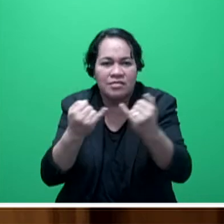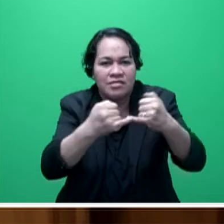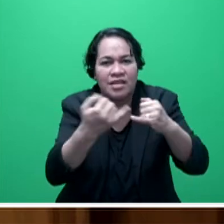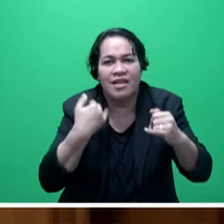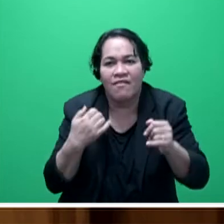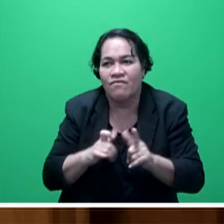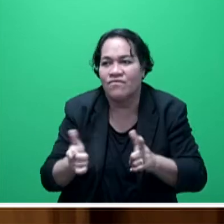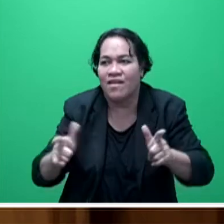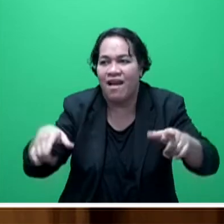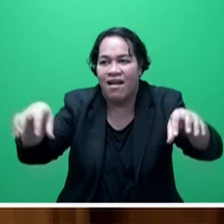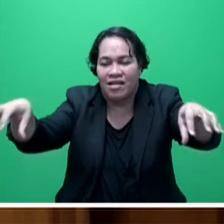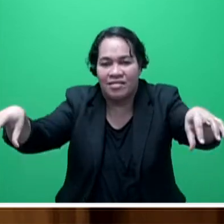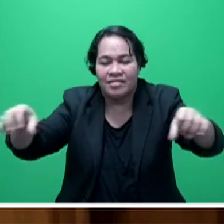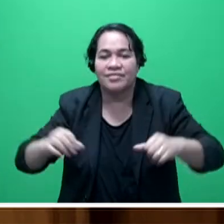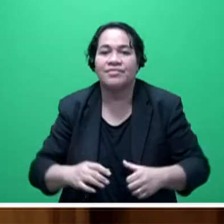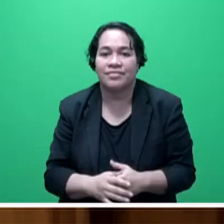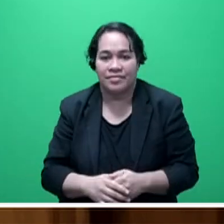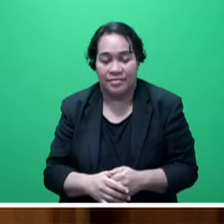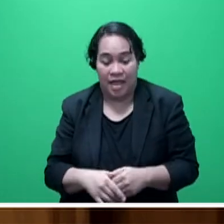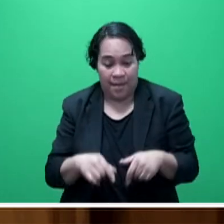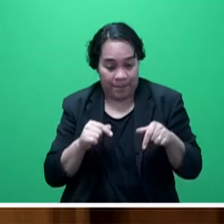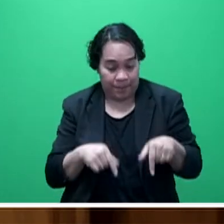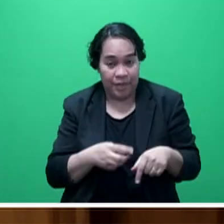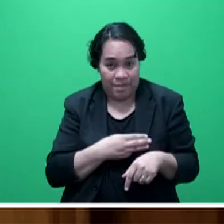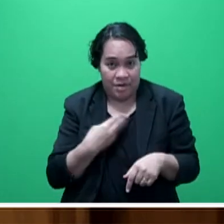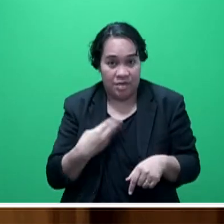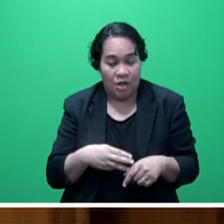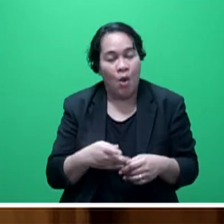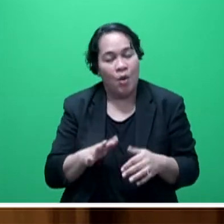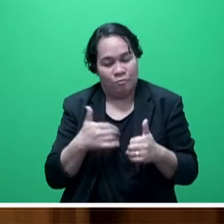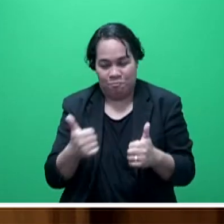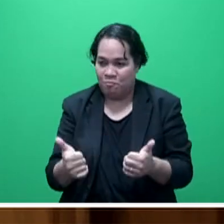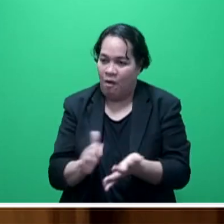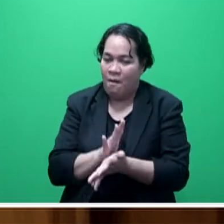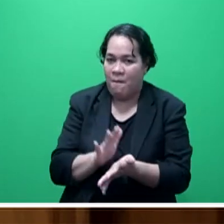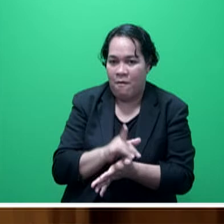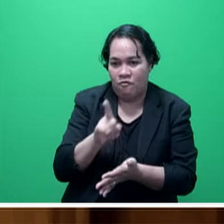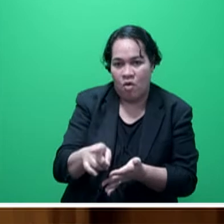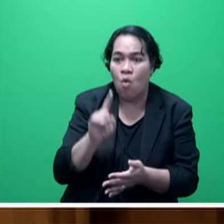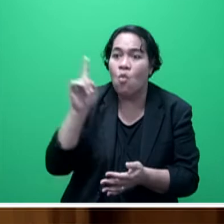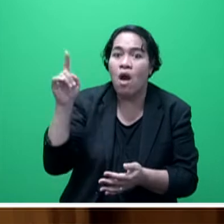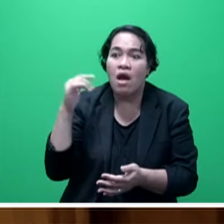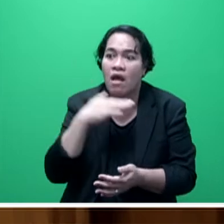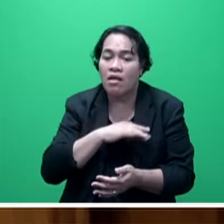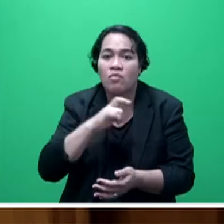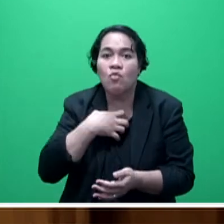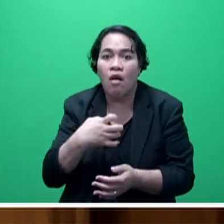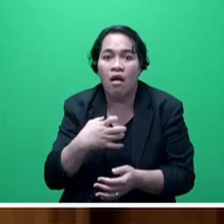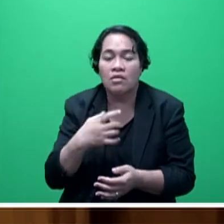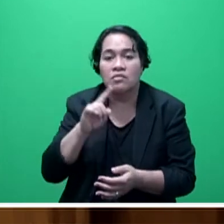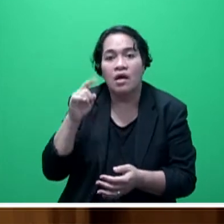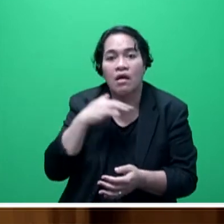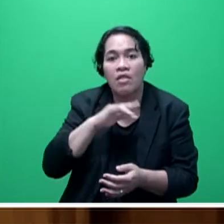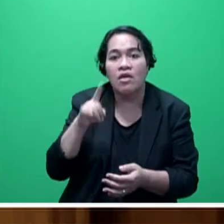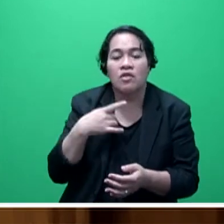communities. Honorable Speaker, the Ministry also welcomes the budget allocation of over $100,000 for upgrade of